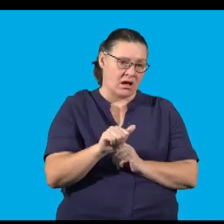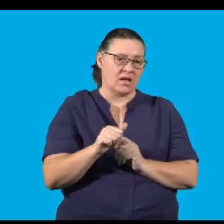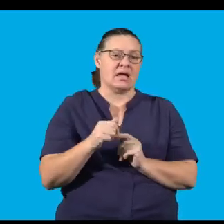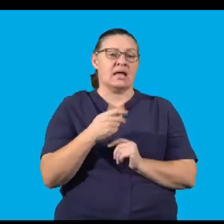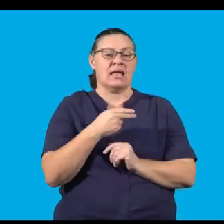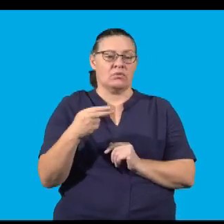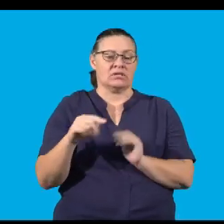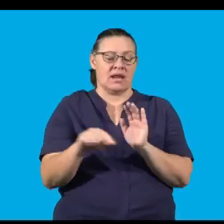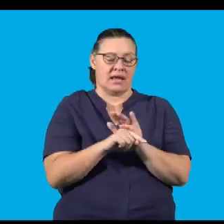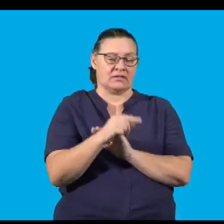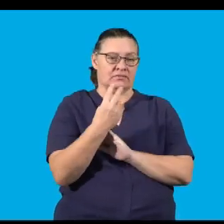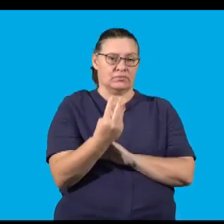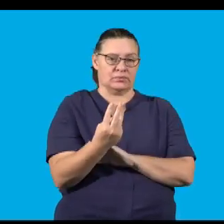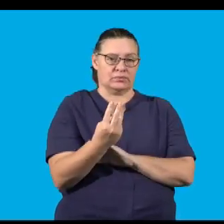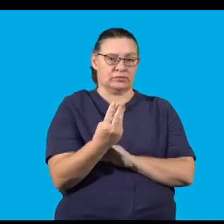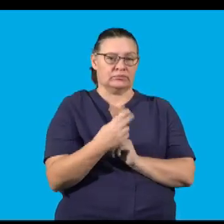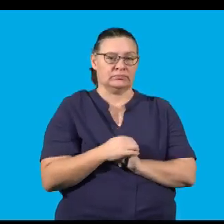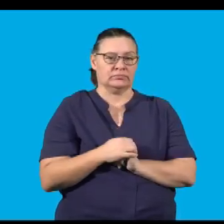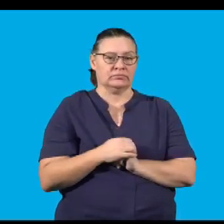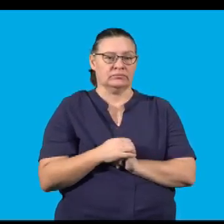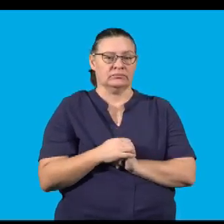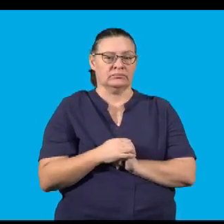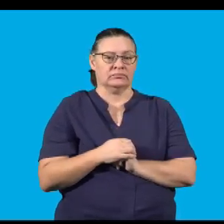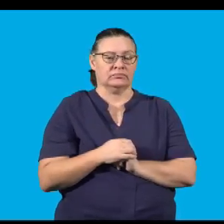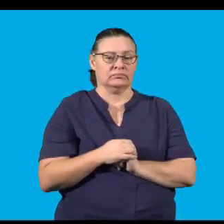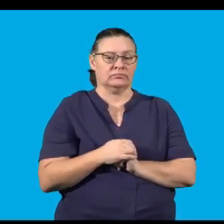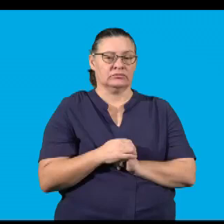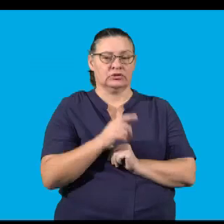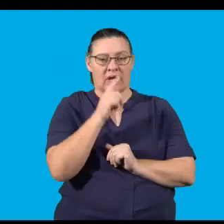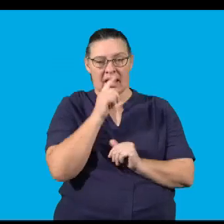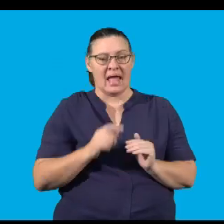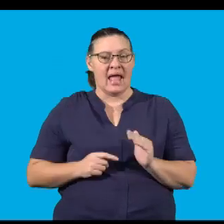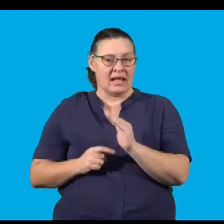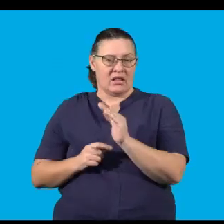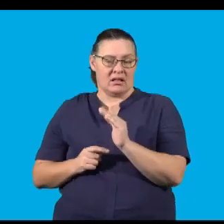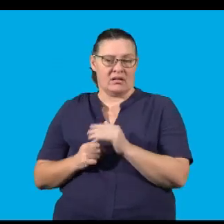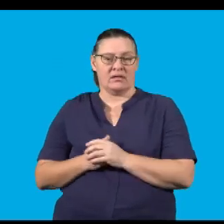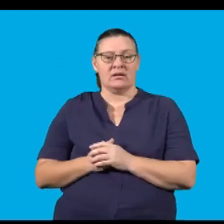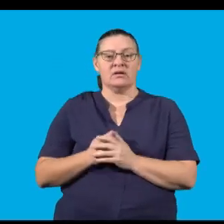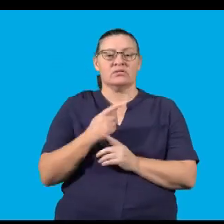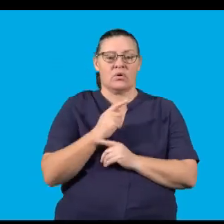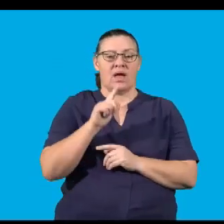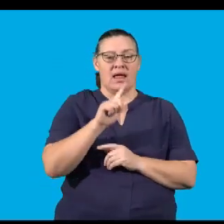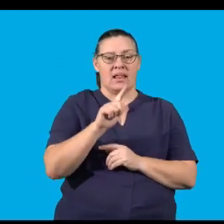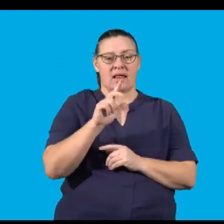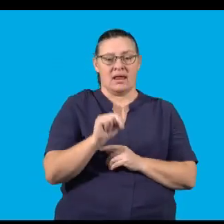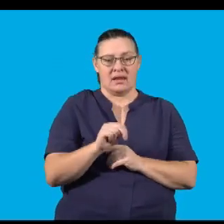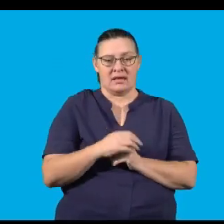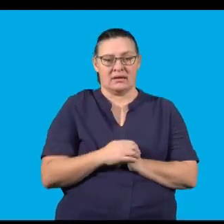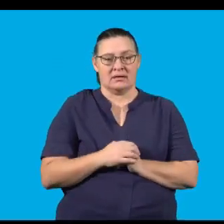is equal to negative 2. And that's going to help me work out that angle of inclination of line